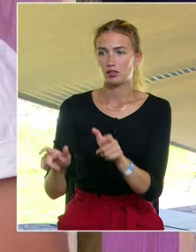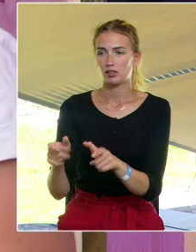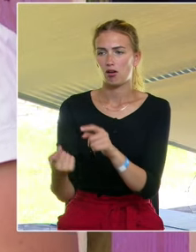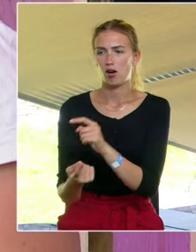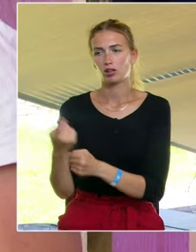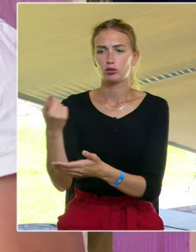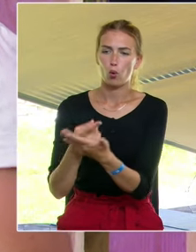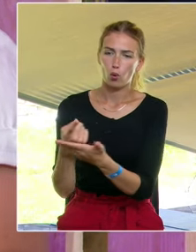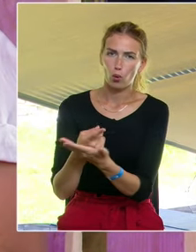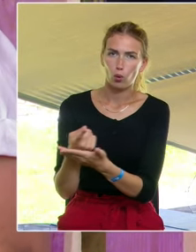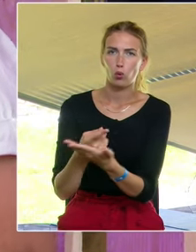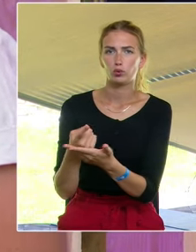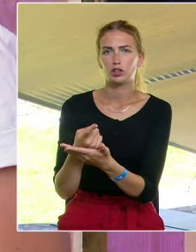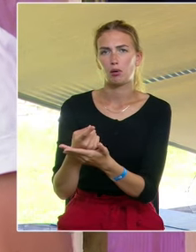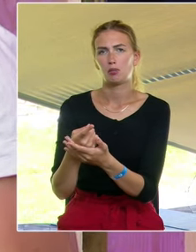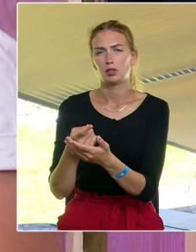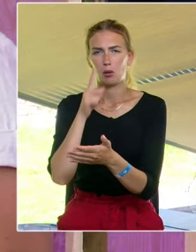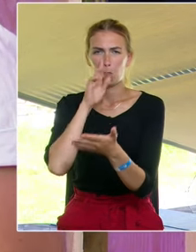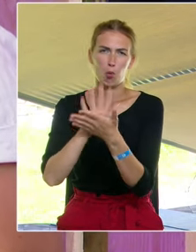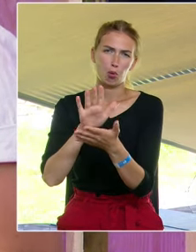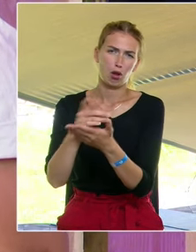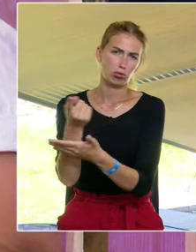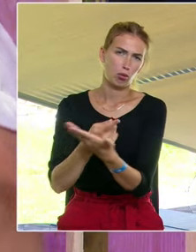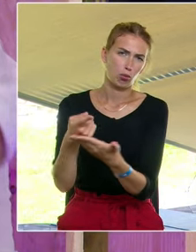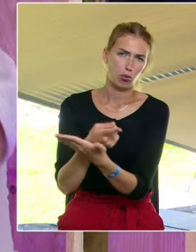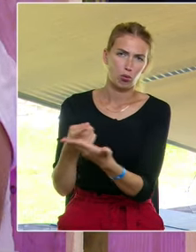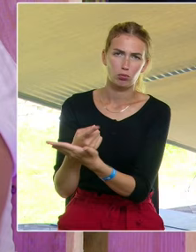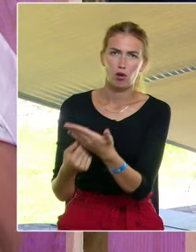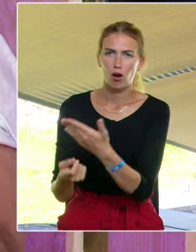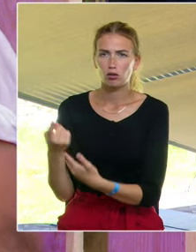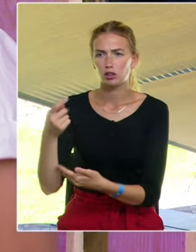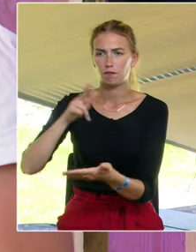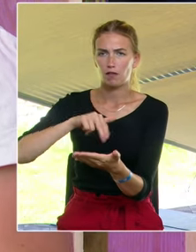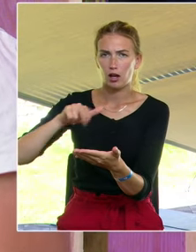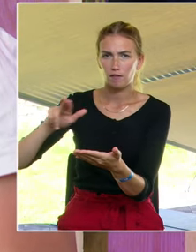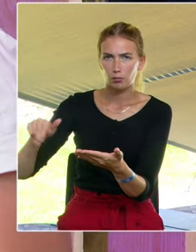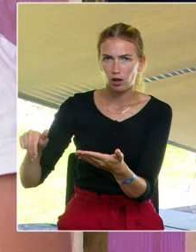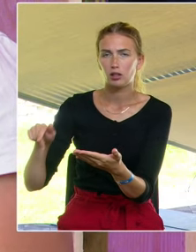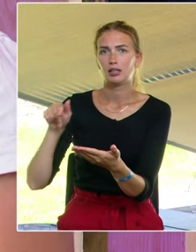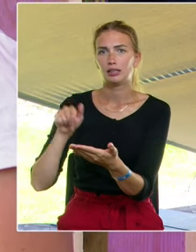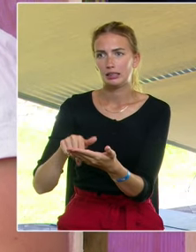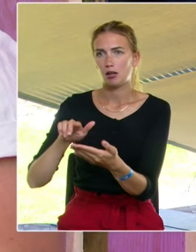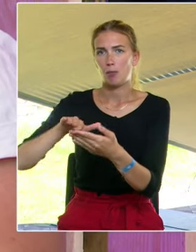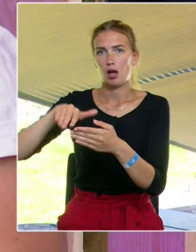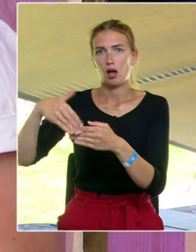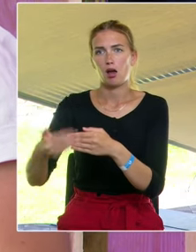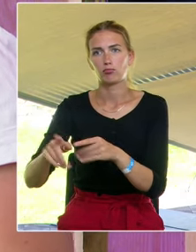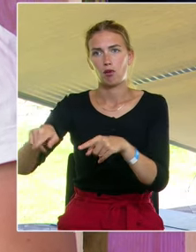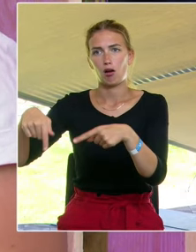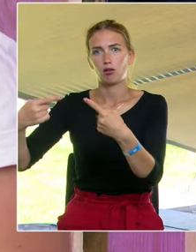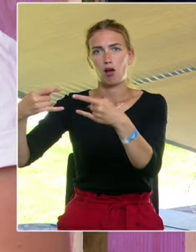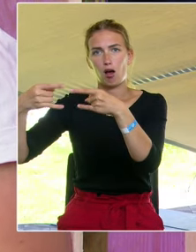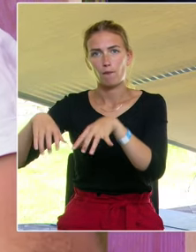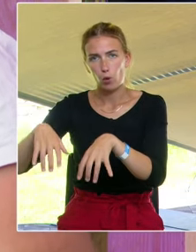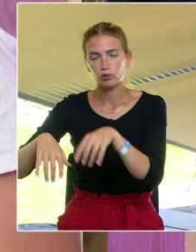doodling. Then, you know, comes canvas, can't really eat it, so you just start painting on it, and then comes a computer. You can, at the time, we were only able